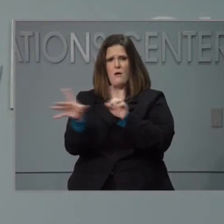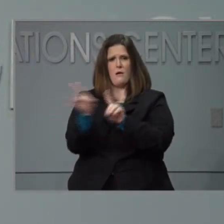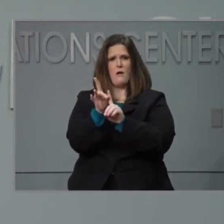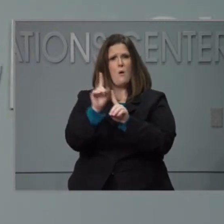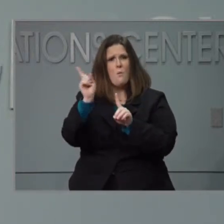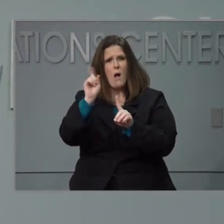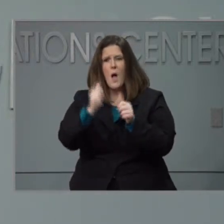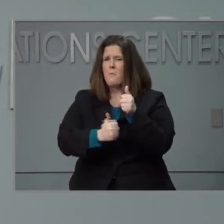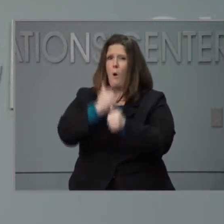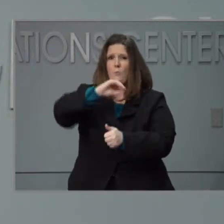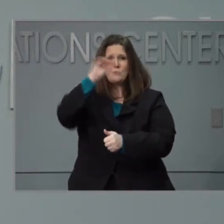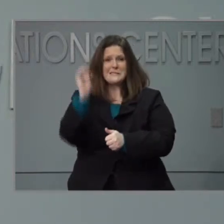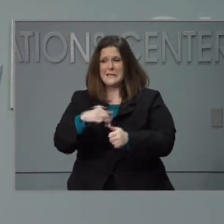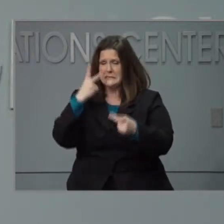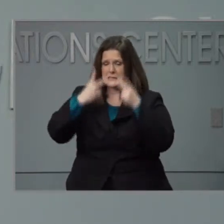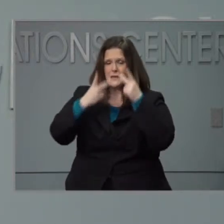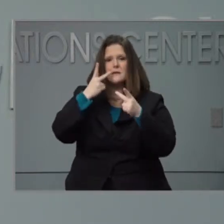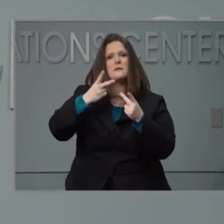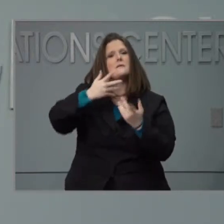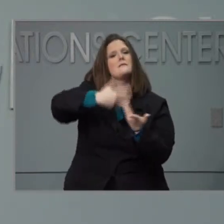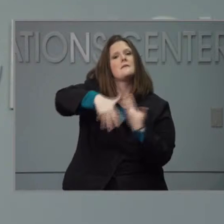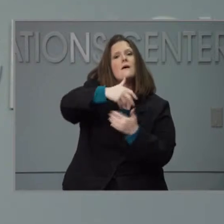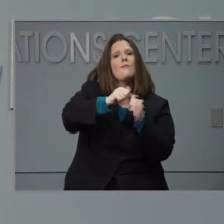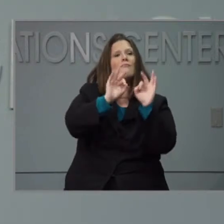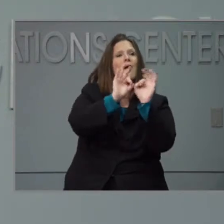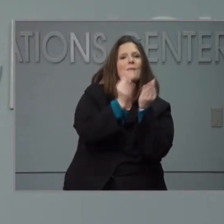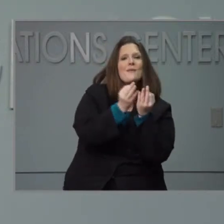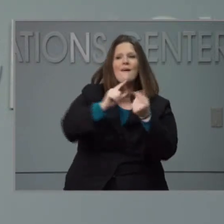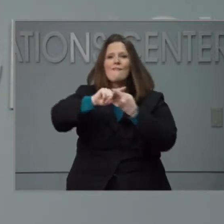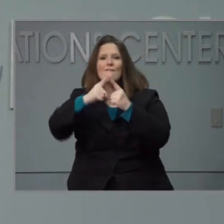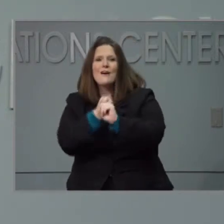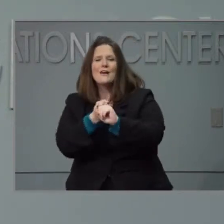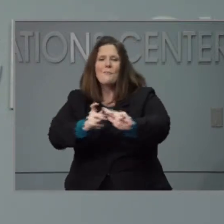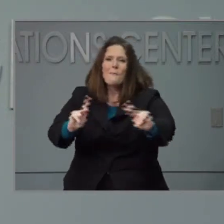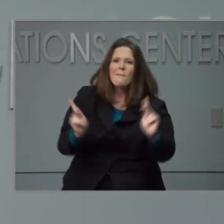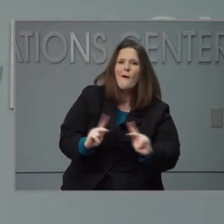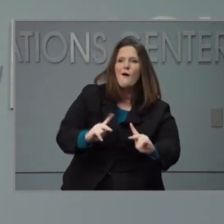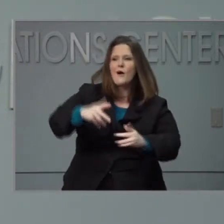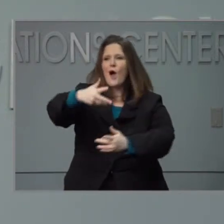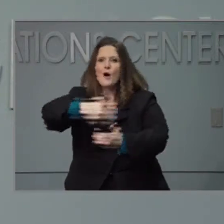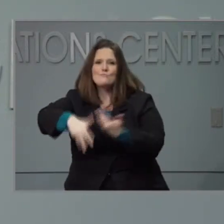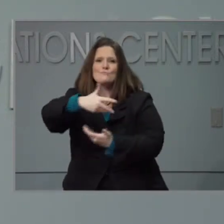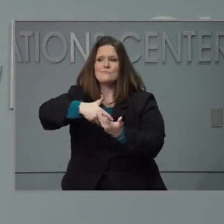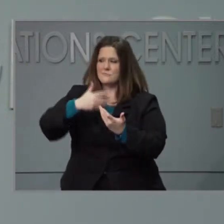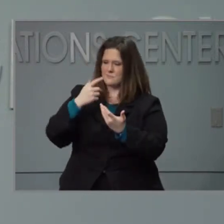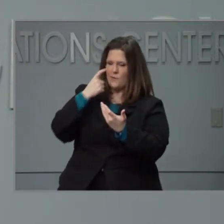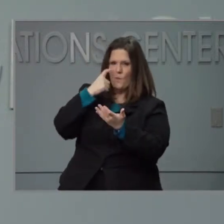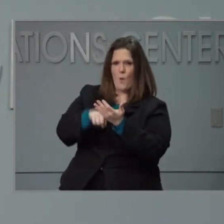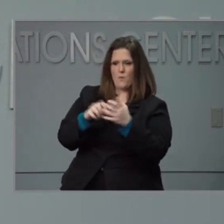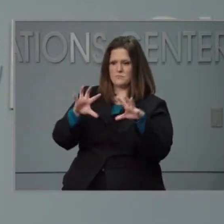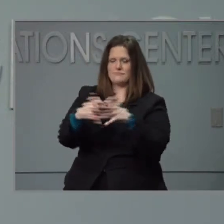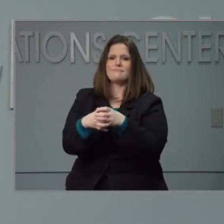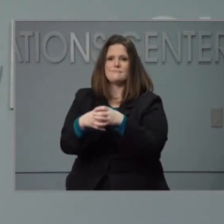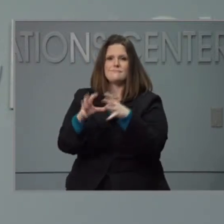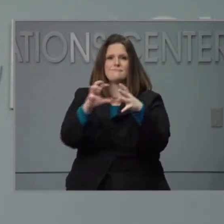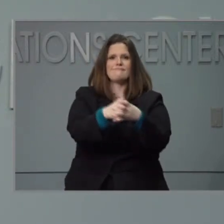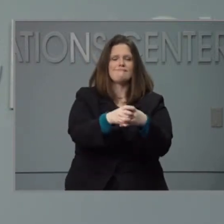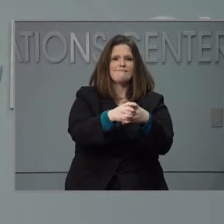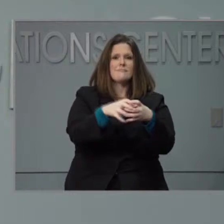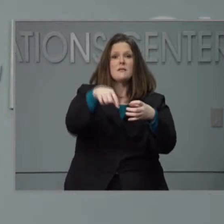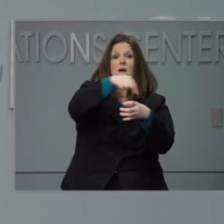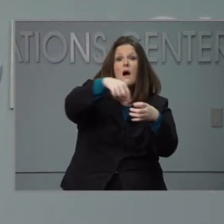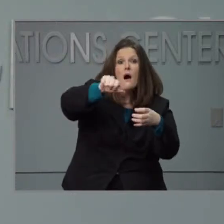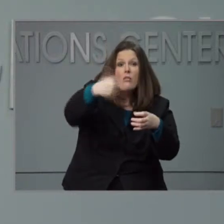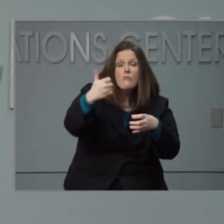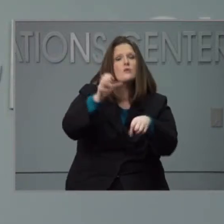informal get-togethers and family gatherings and parties. We've also seen an increase in cases from clusters in religious